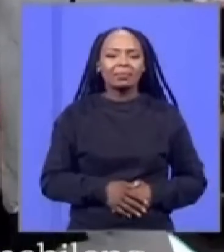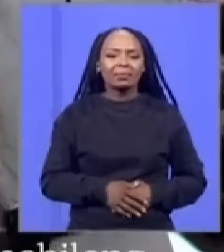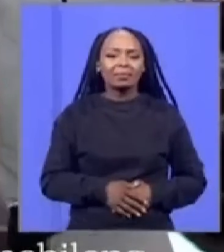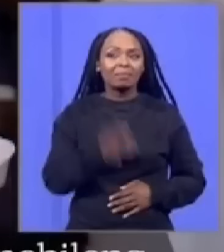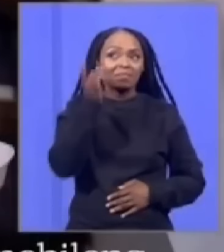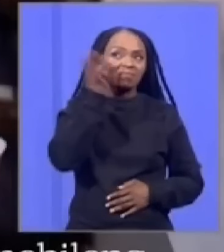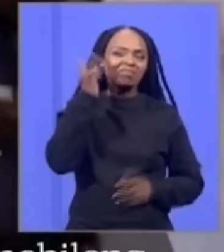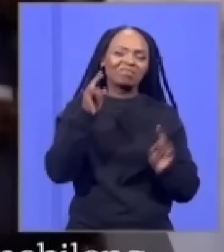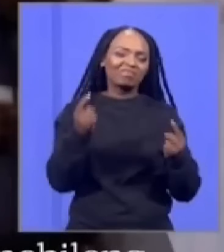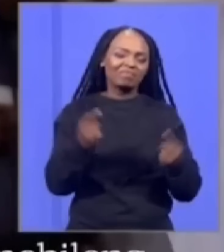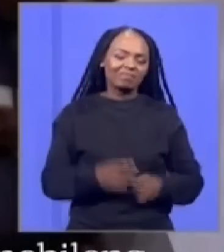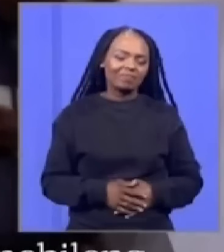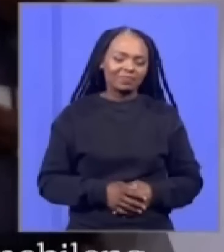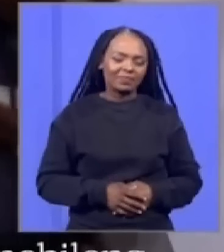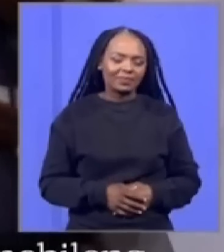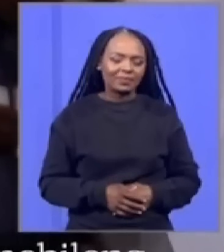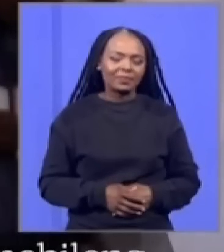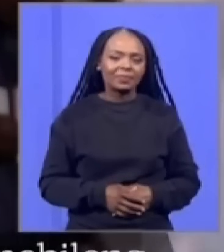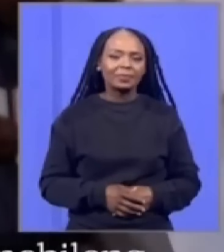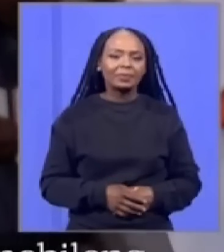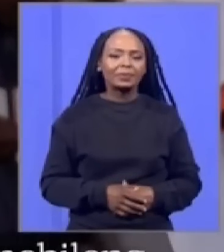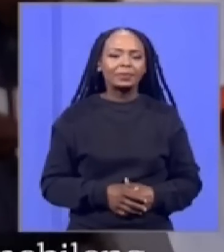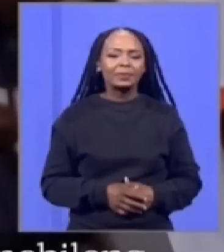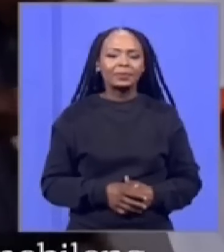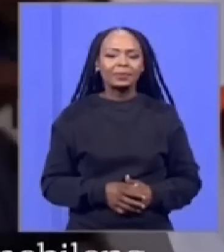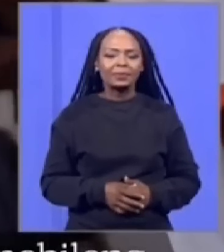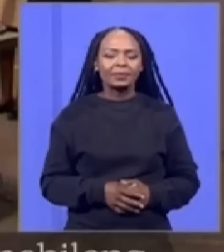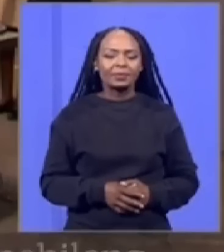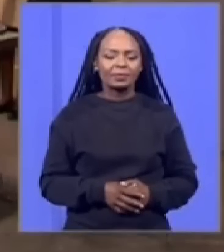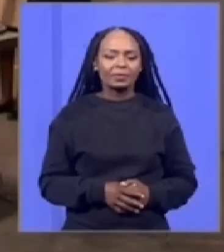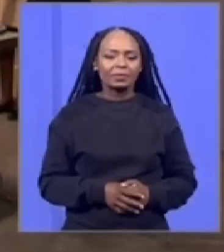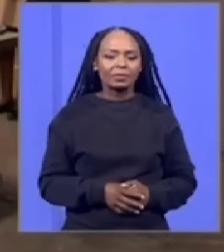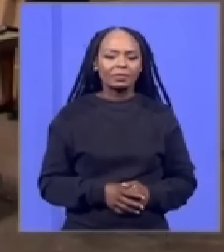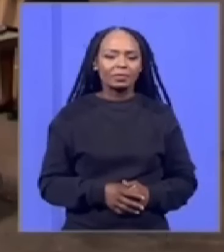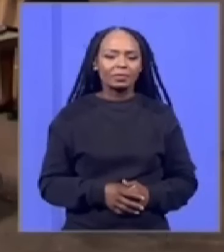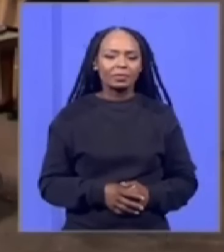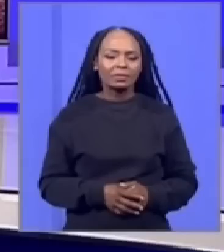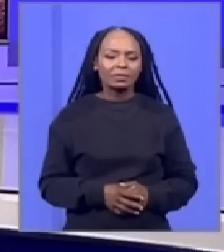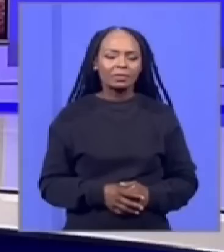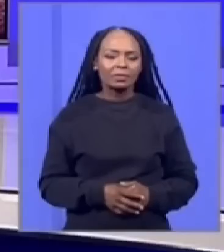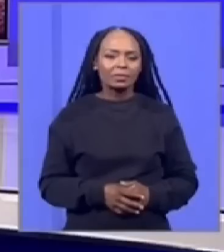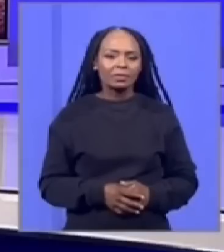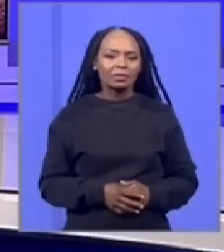ba o lebala. Molemo one motho wa SABC News, Bramfontein.